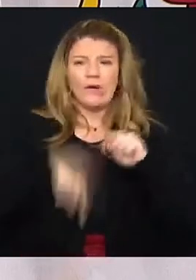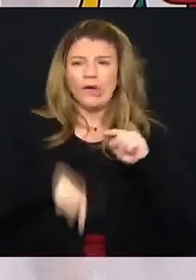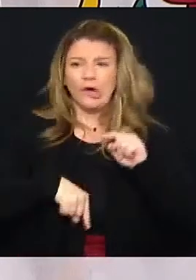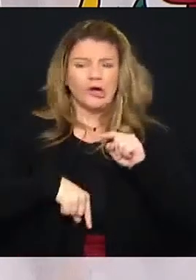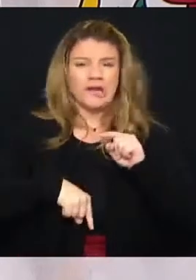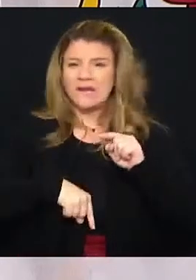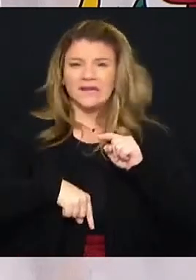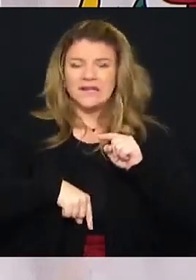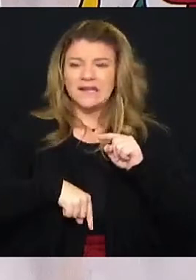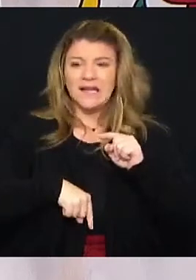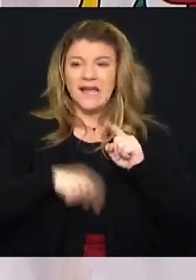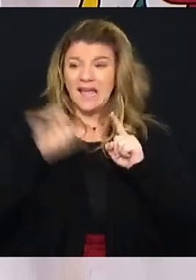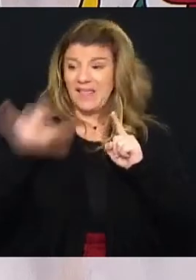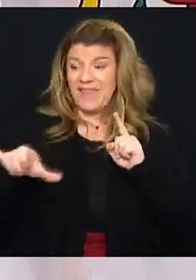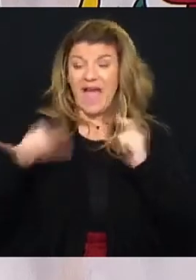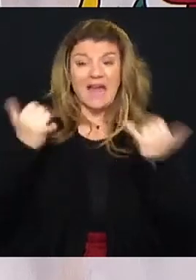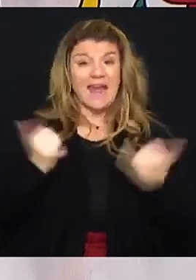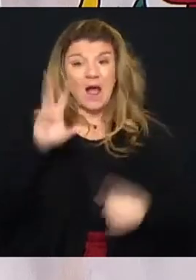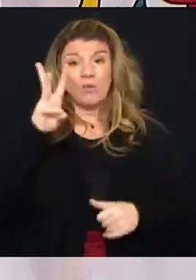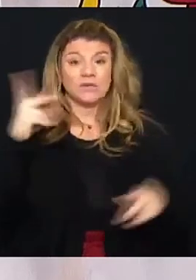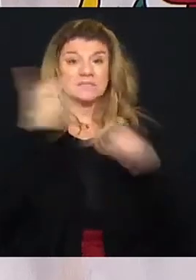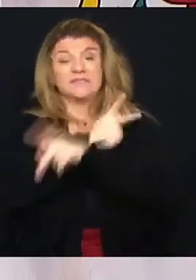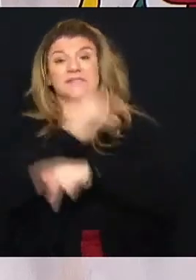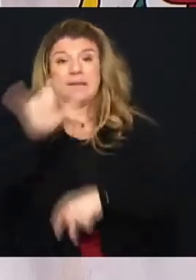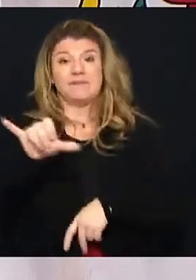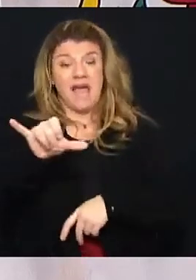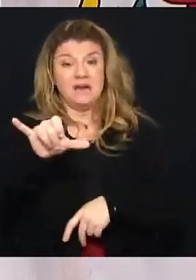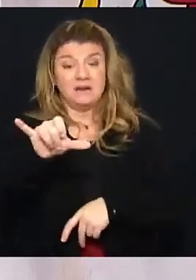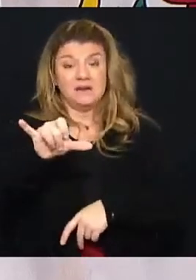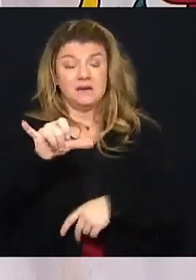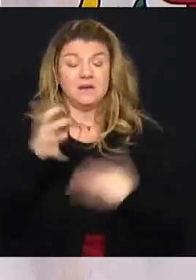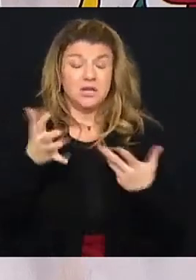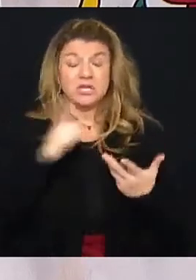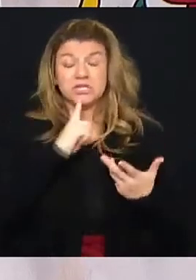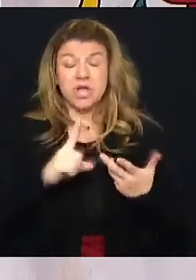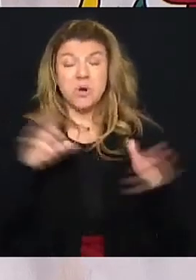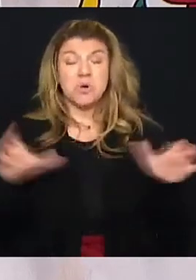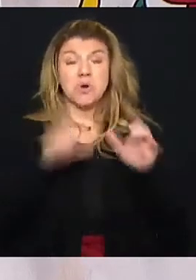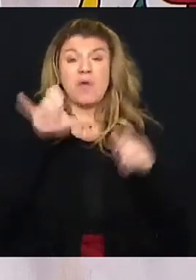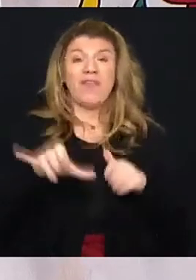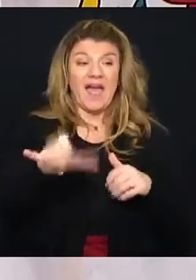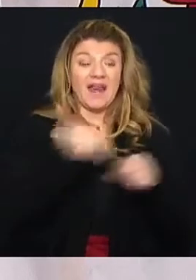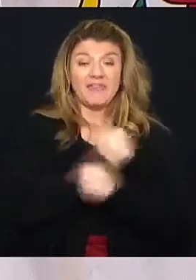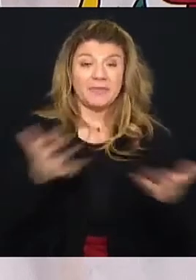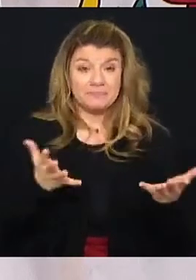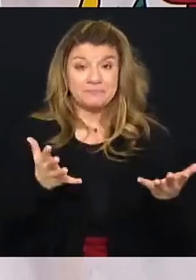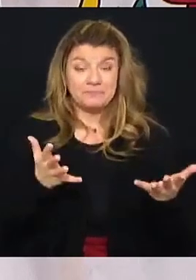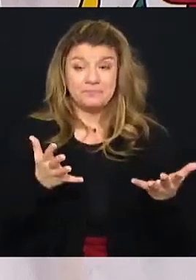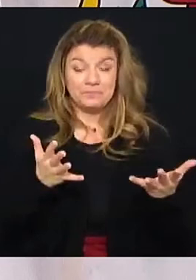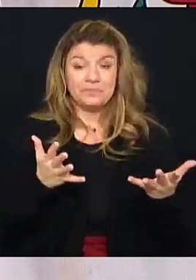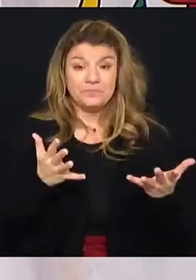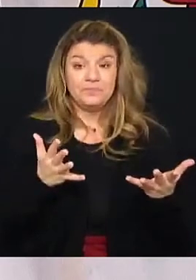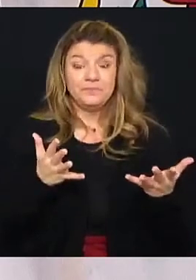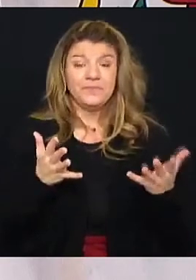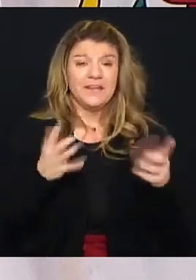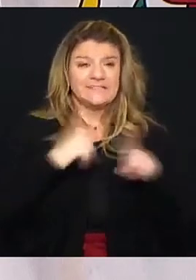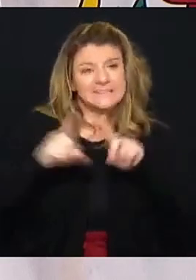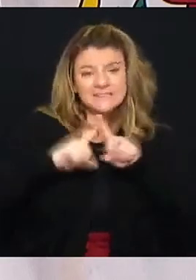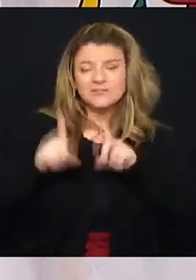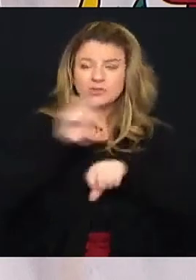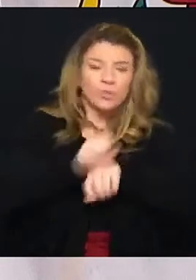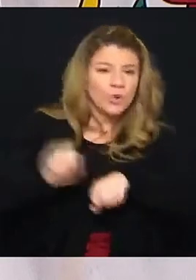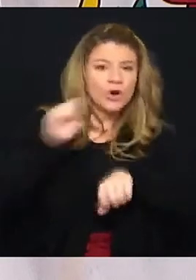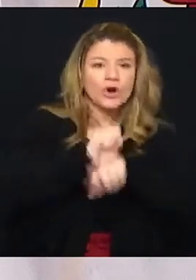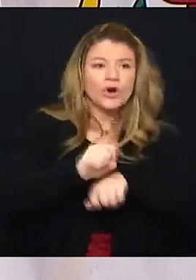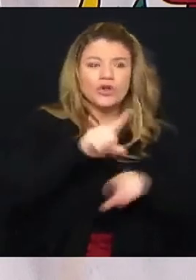that. Well, that's six times that now. And, you know, in doing all that and everything, all this effort